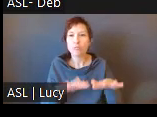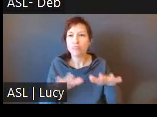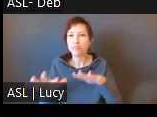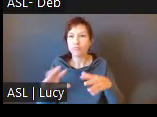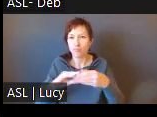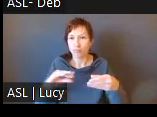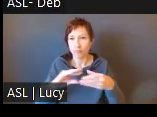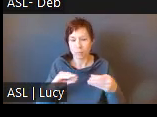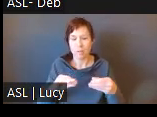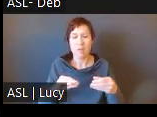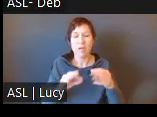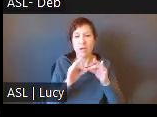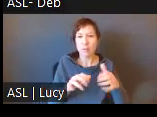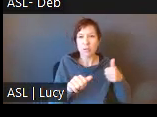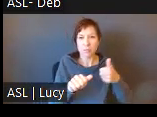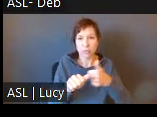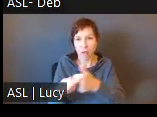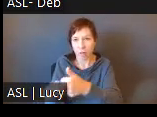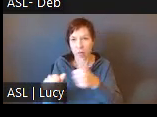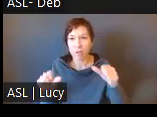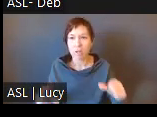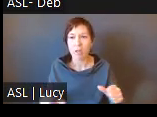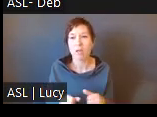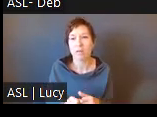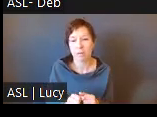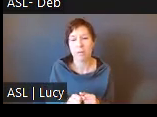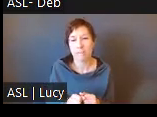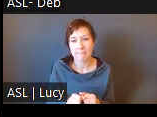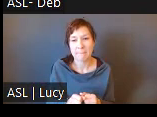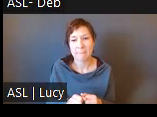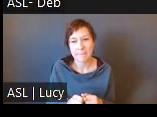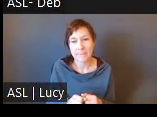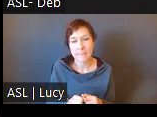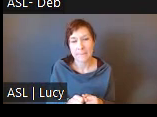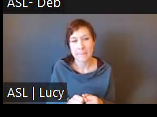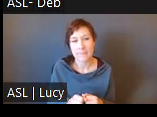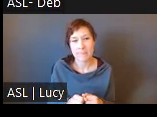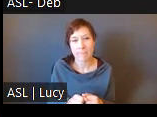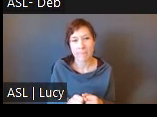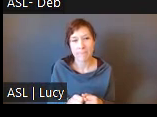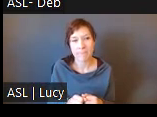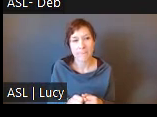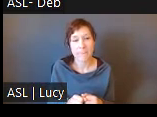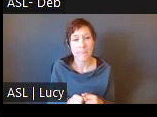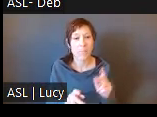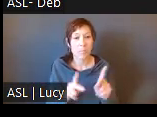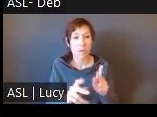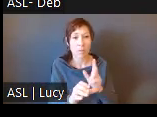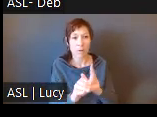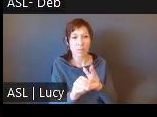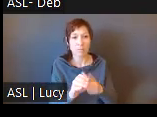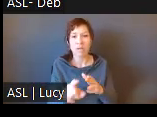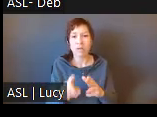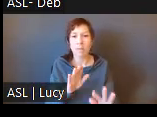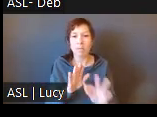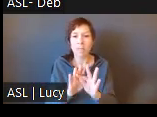everyone. Otherwise, the interpreters will not be able to keep up with you. All participants must select a language